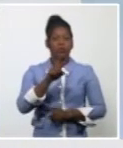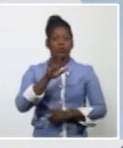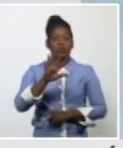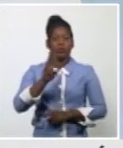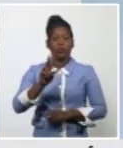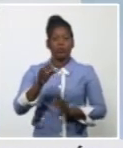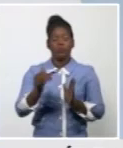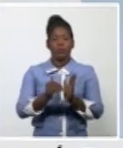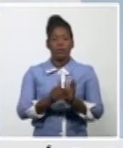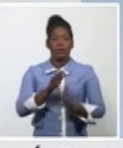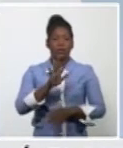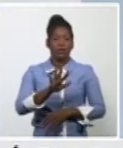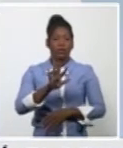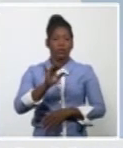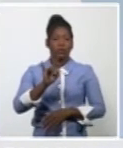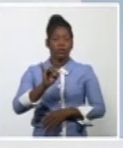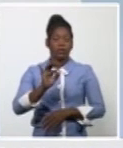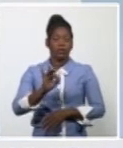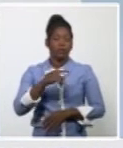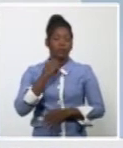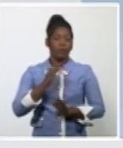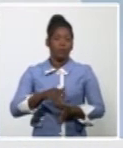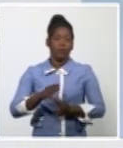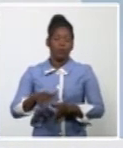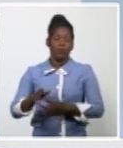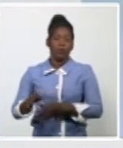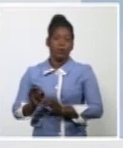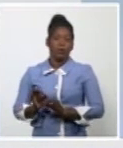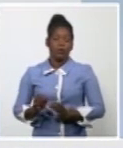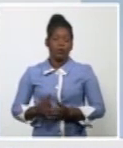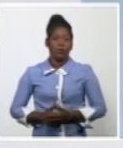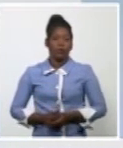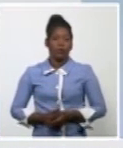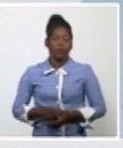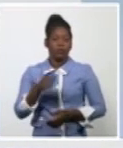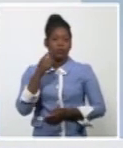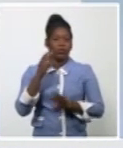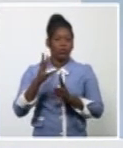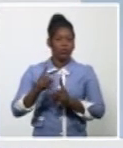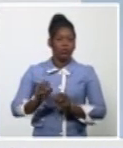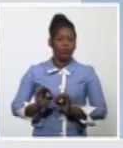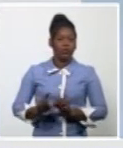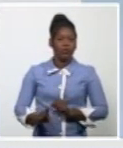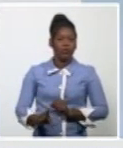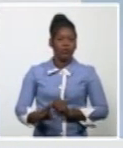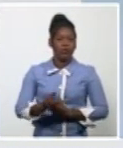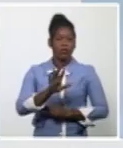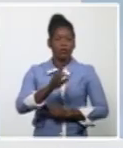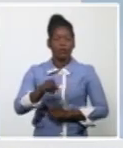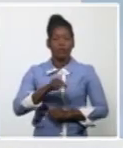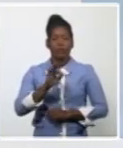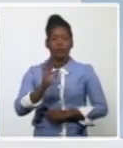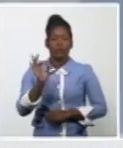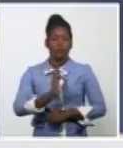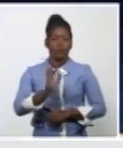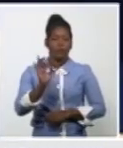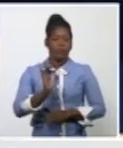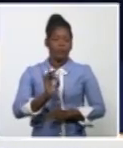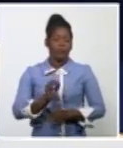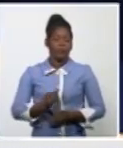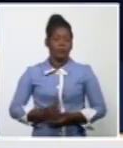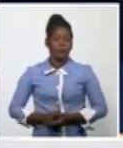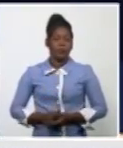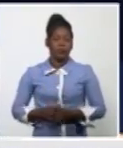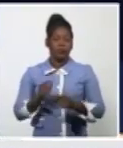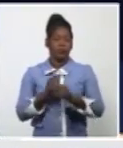152,508 fatalities, for a lethality of 5.8%, which is higher than the